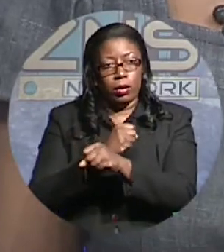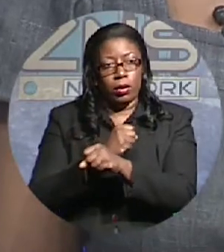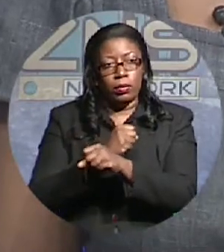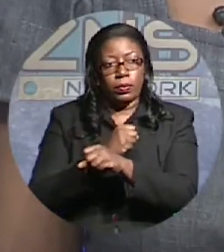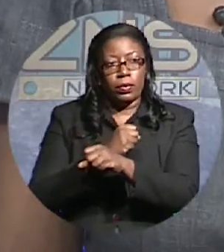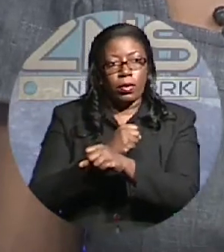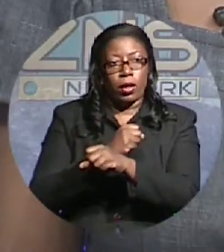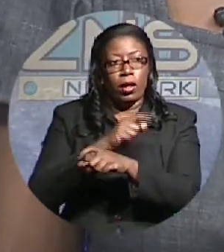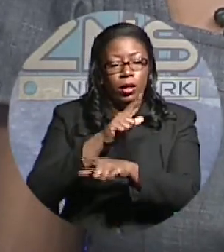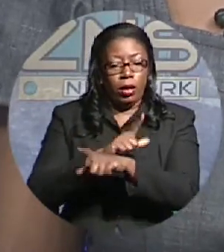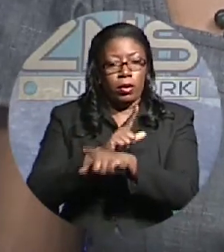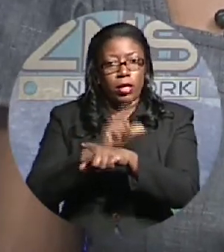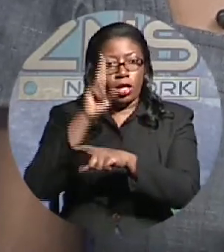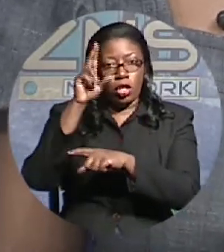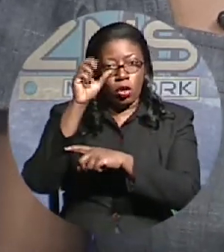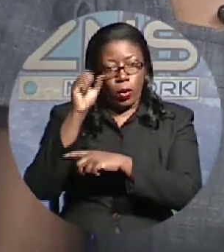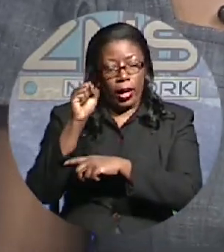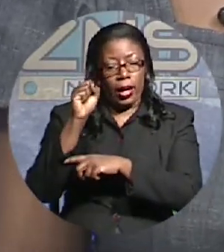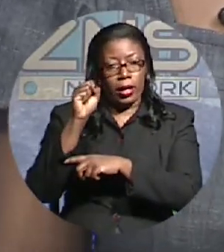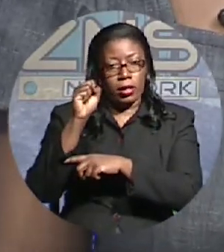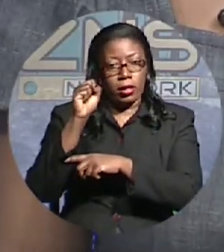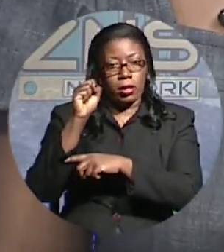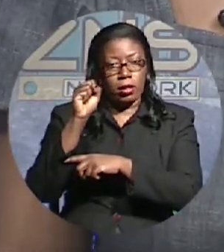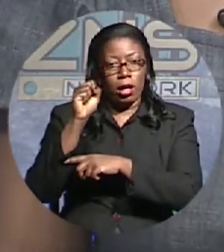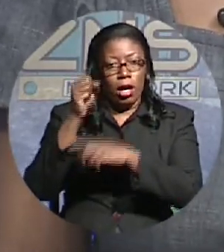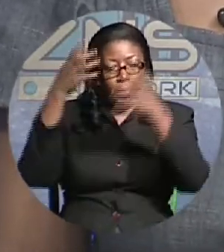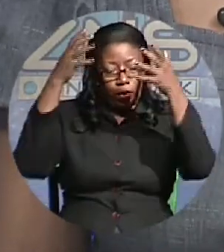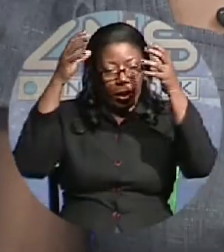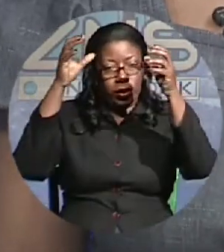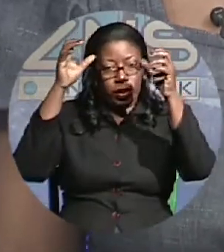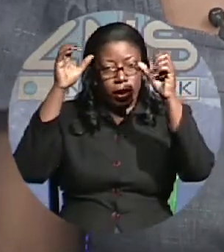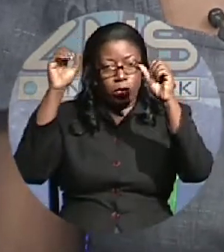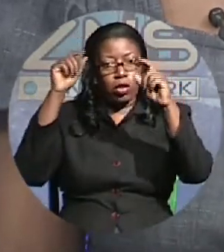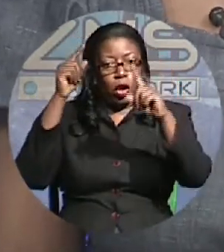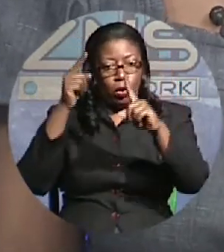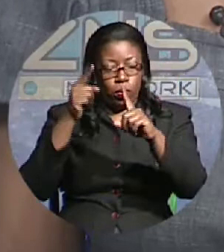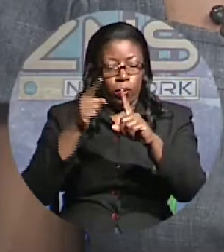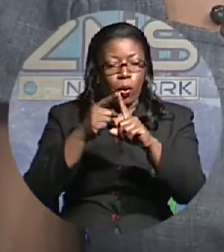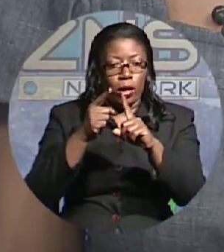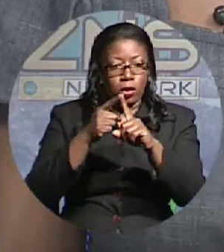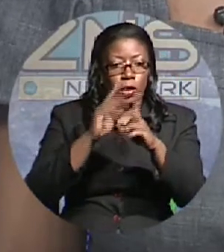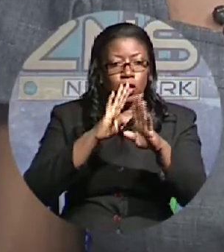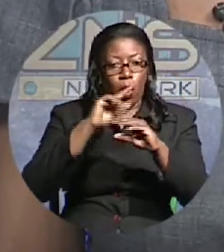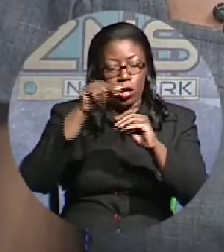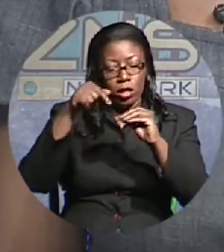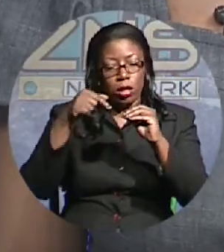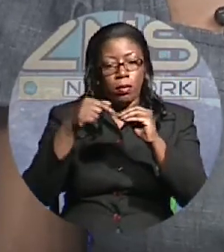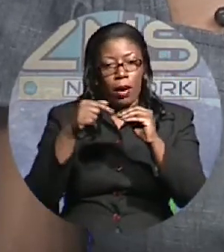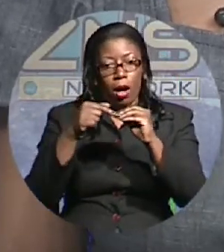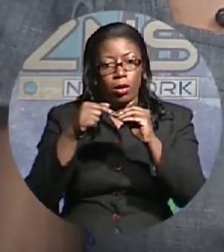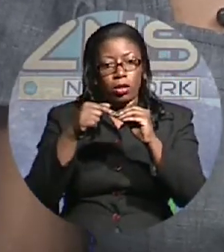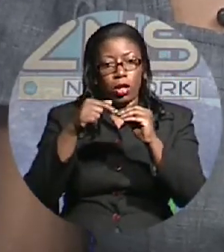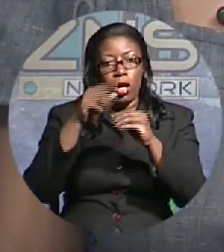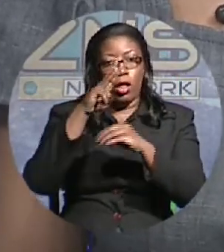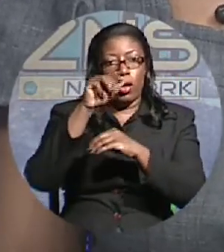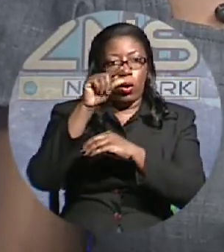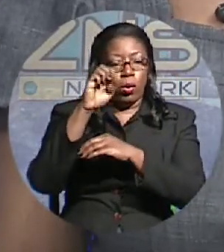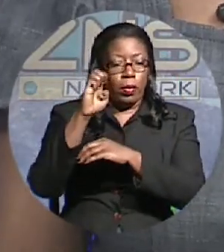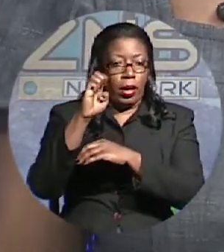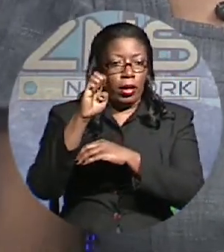U.S. President Barack Obama was on point in his State of the Union address when he talked about minimum wage workers being